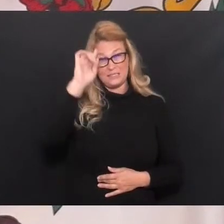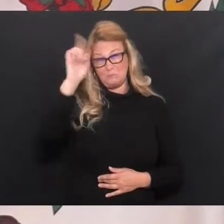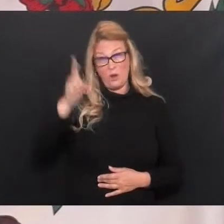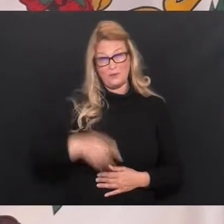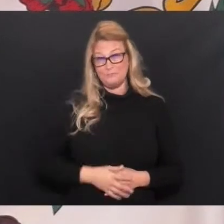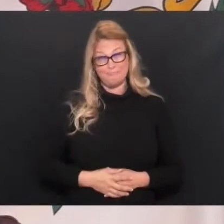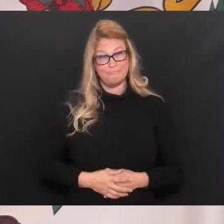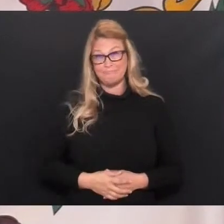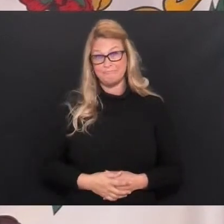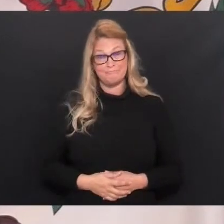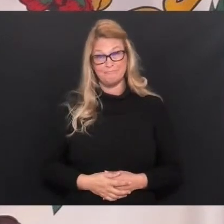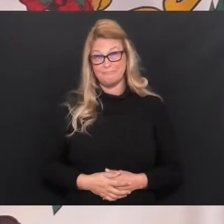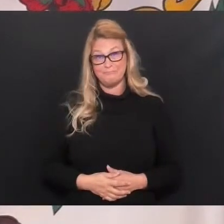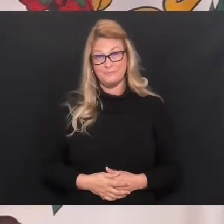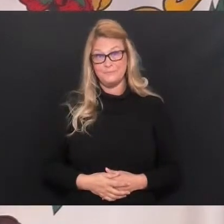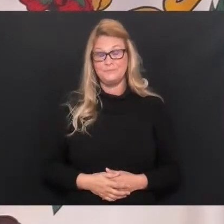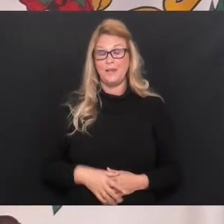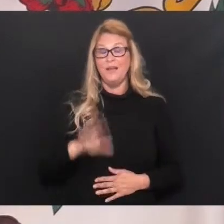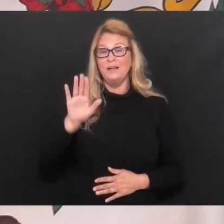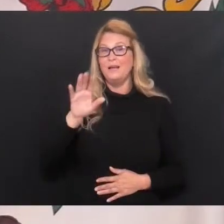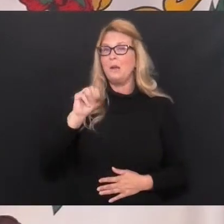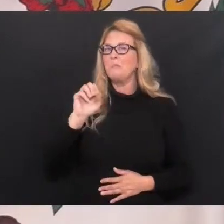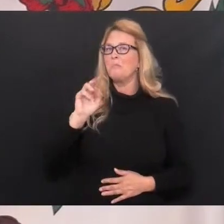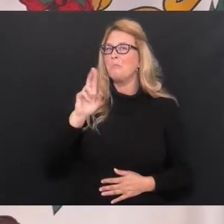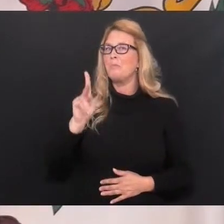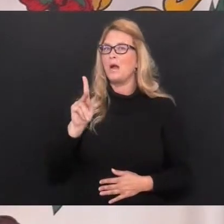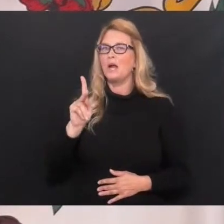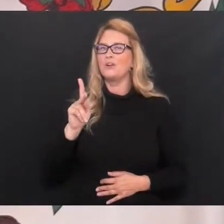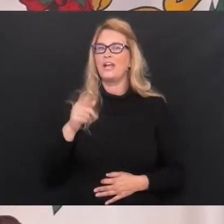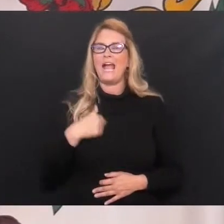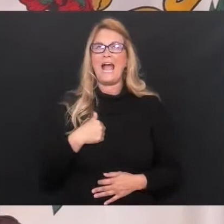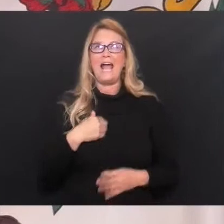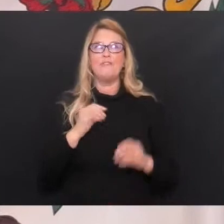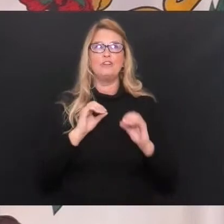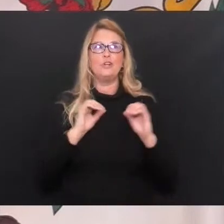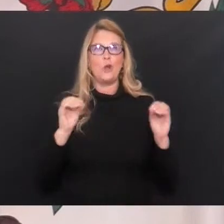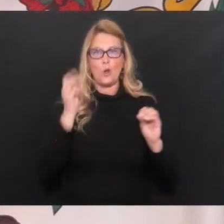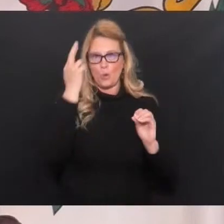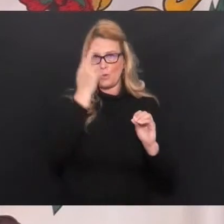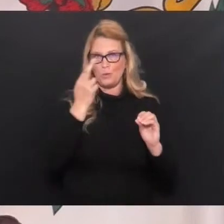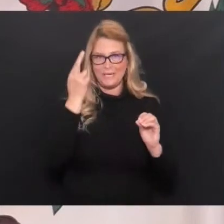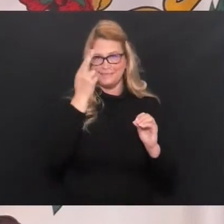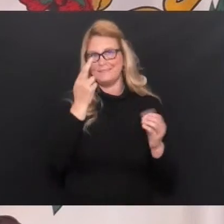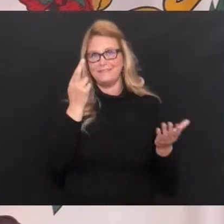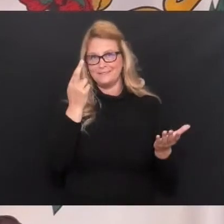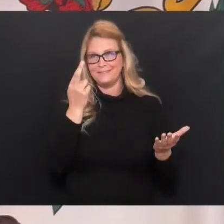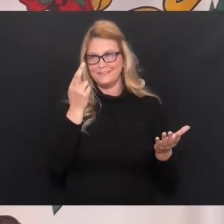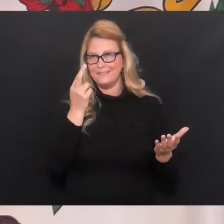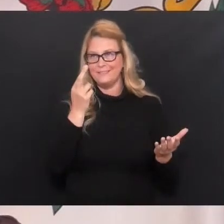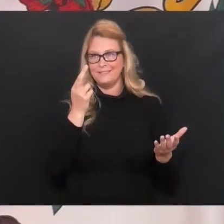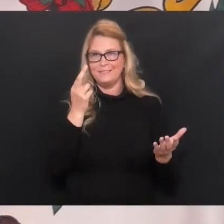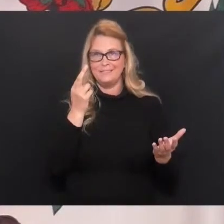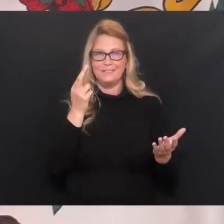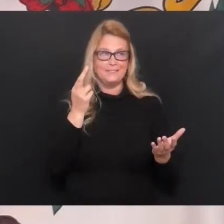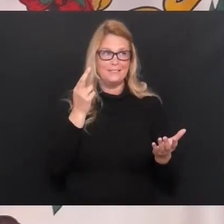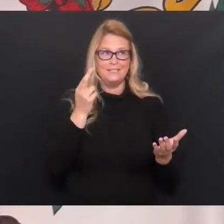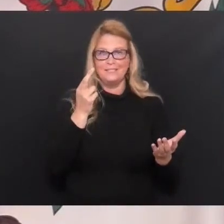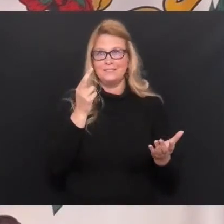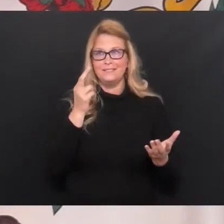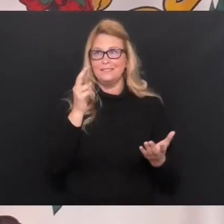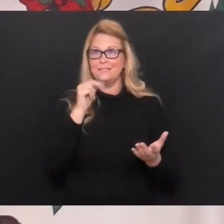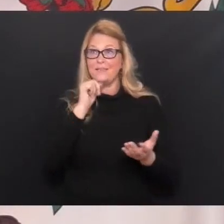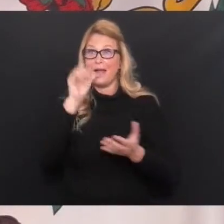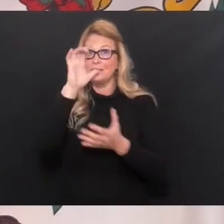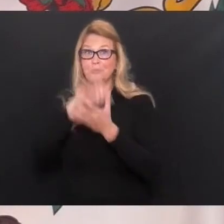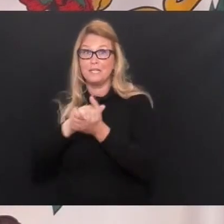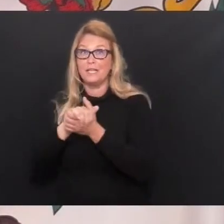know, but Mark, I don't have any reason to disbelieve, you know, the thought that more people